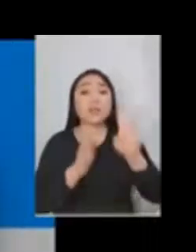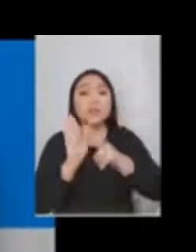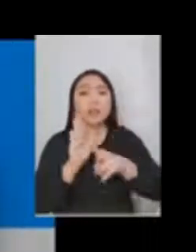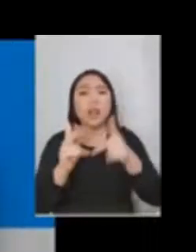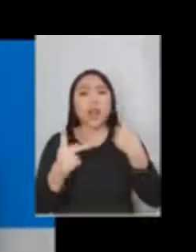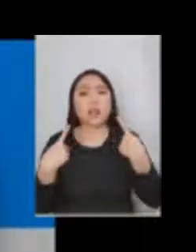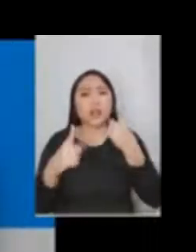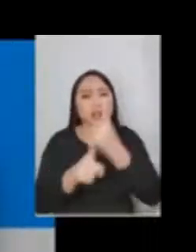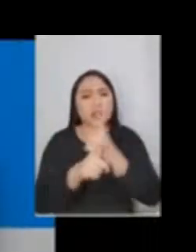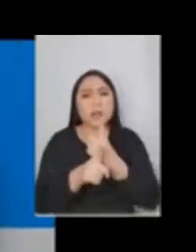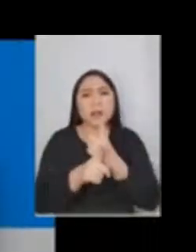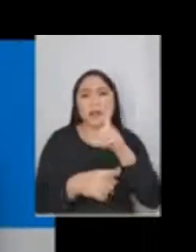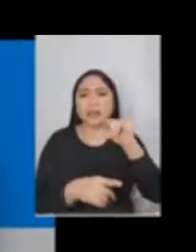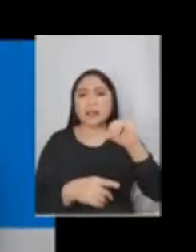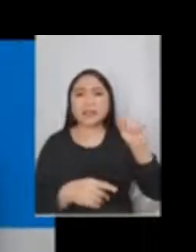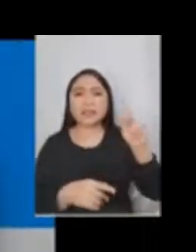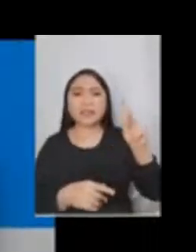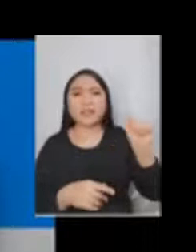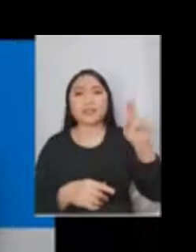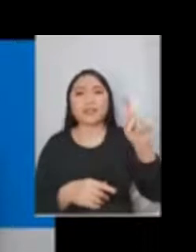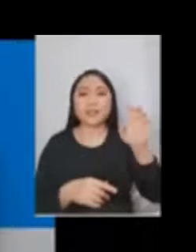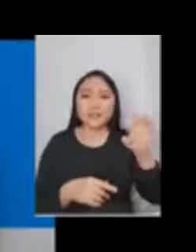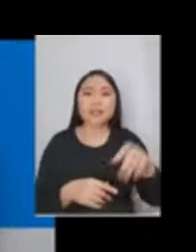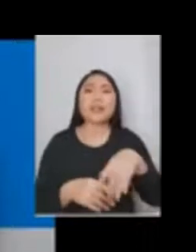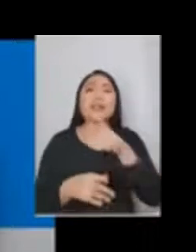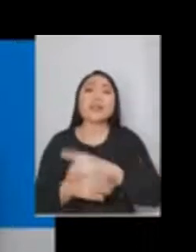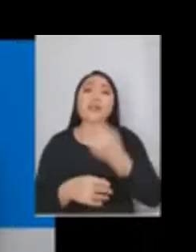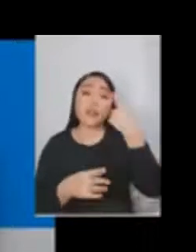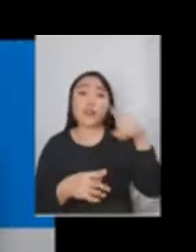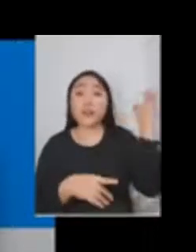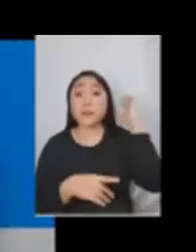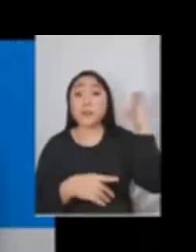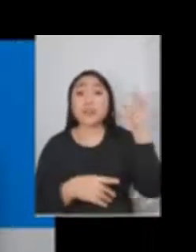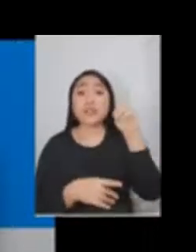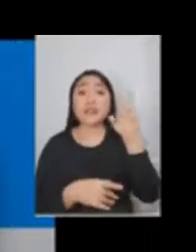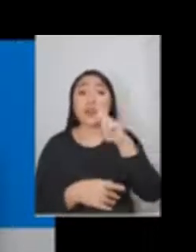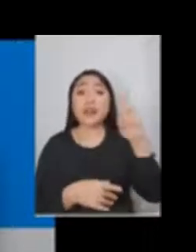So, saan nagmumula ang ating mga content? Nung una po kasi,